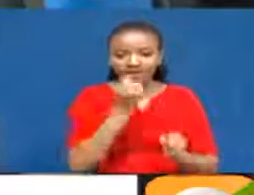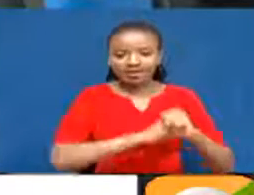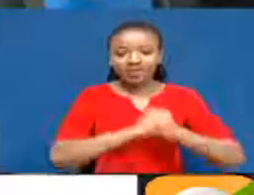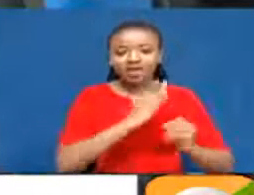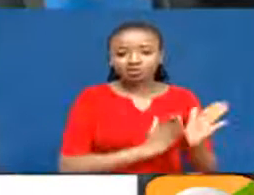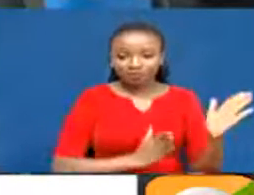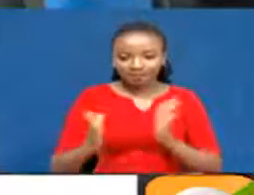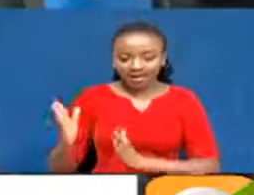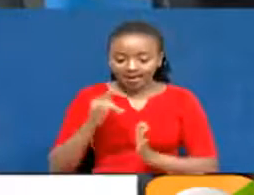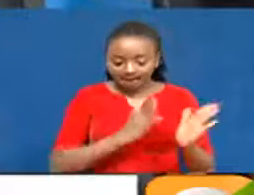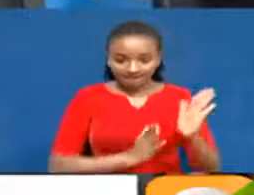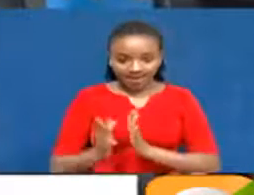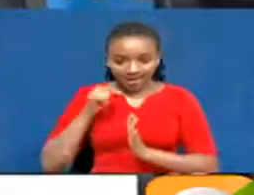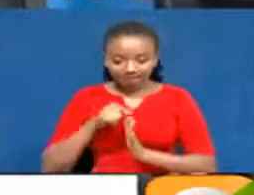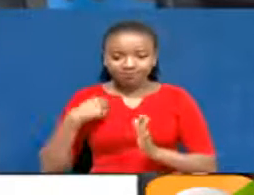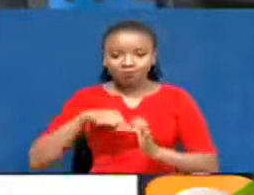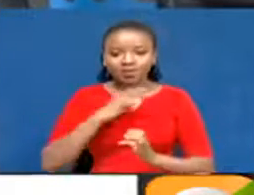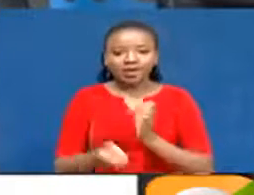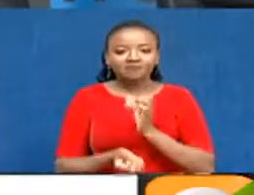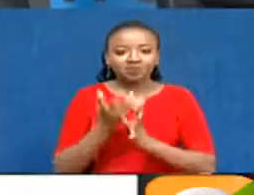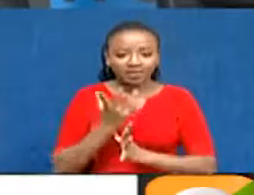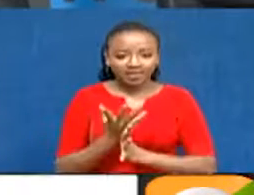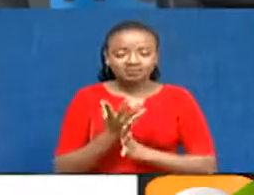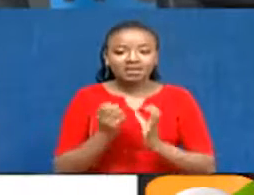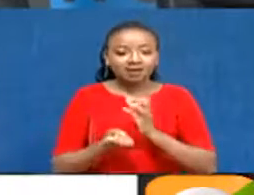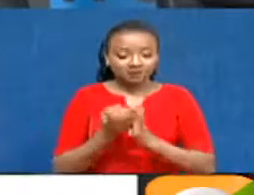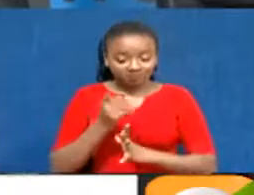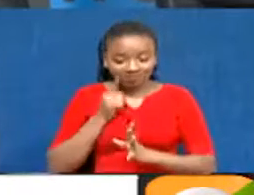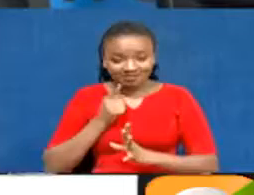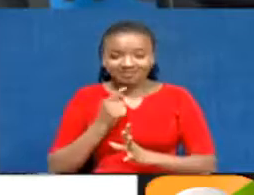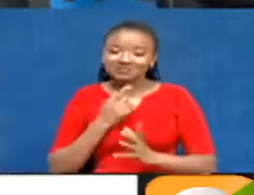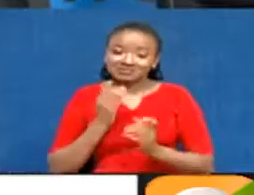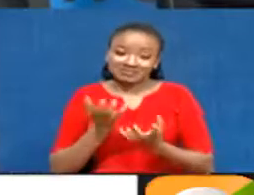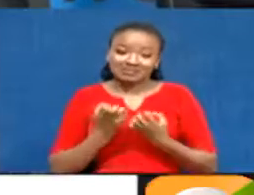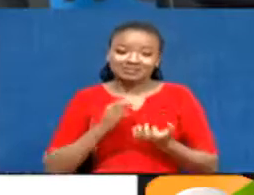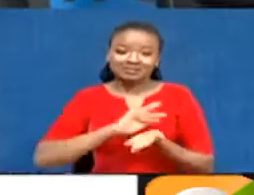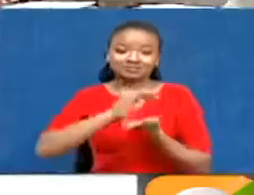which is requesting for additional resources.